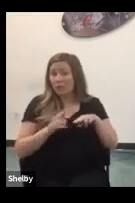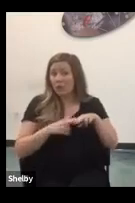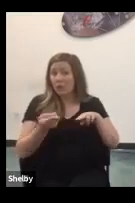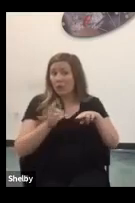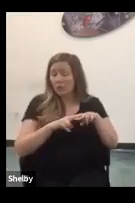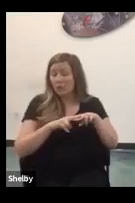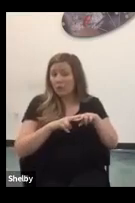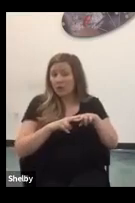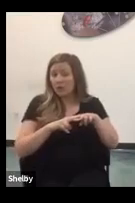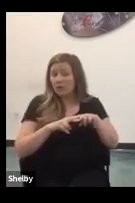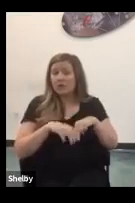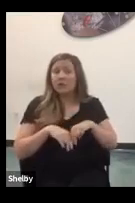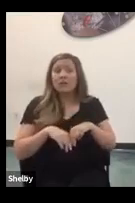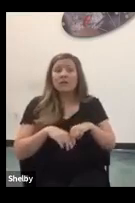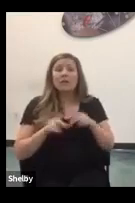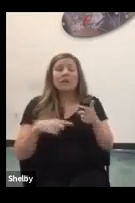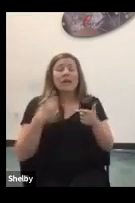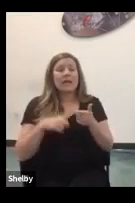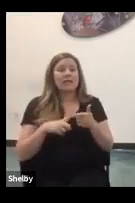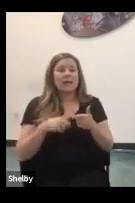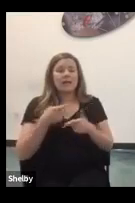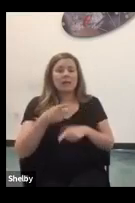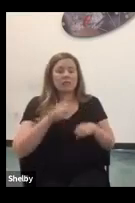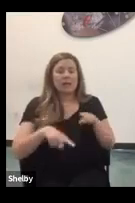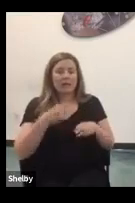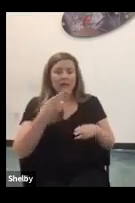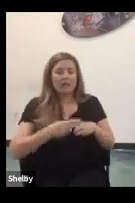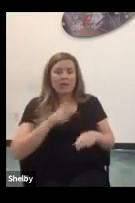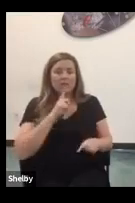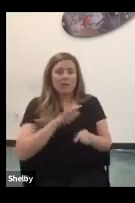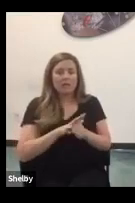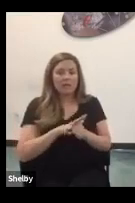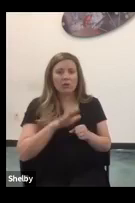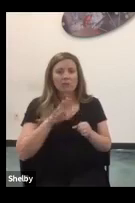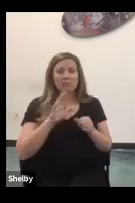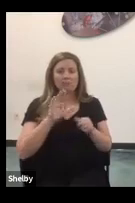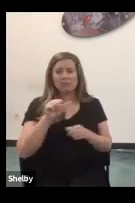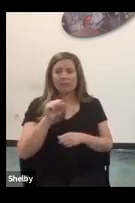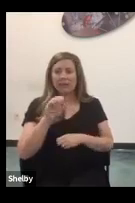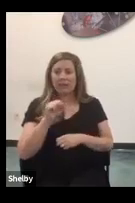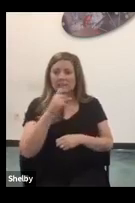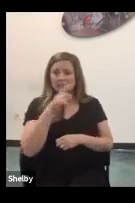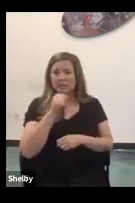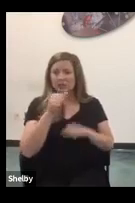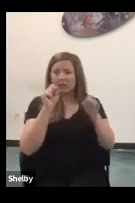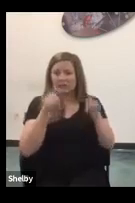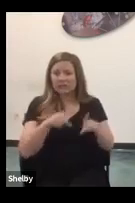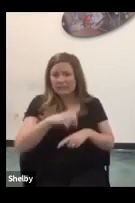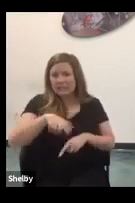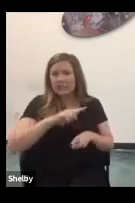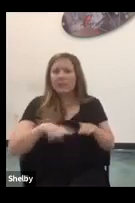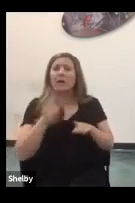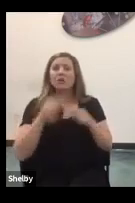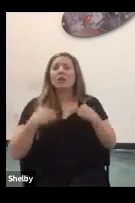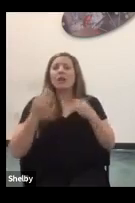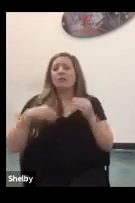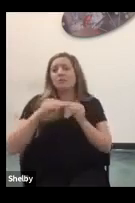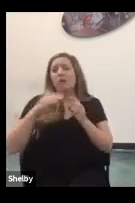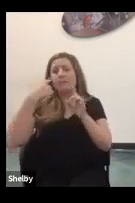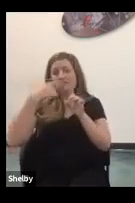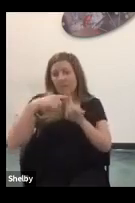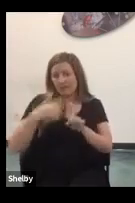able to call them confirmed cases because you're not testing those individuals, but you're actually going to get more